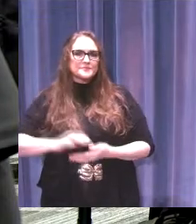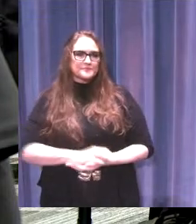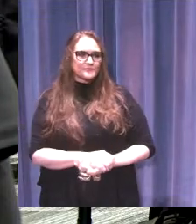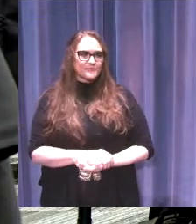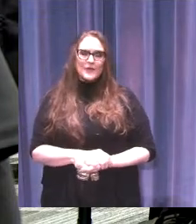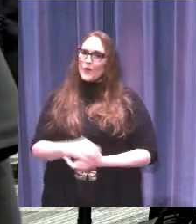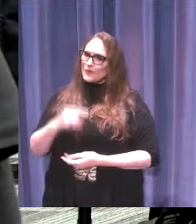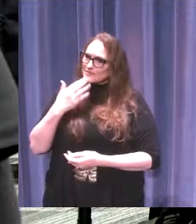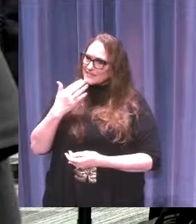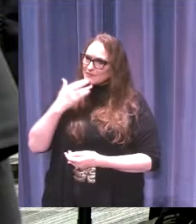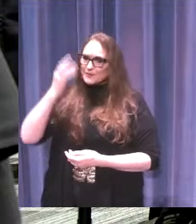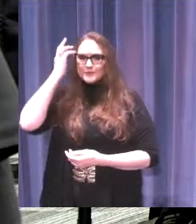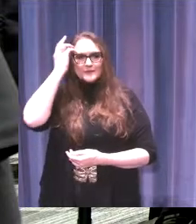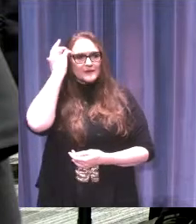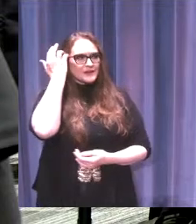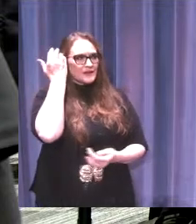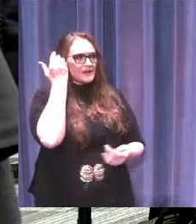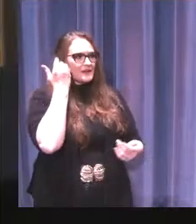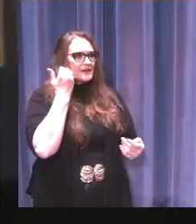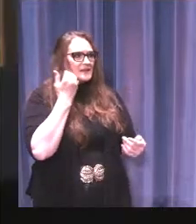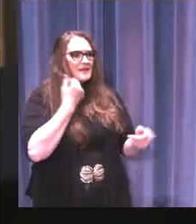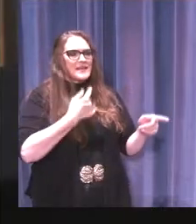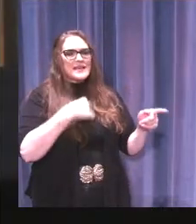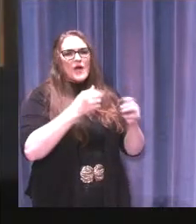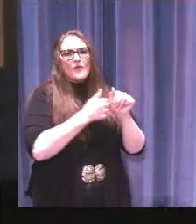Thank you. I will follow that up with,